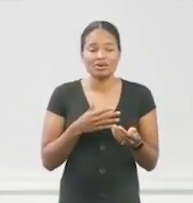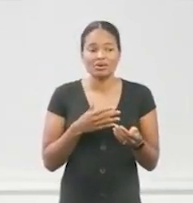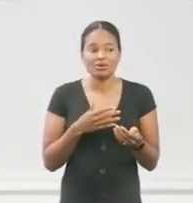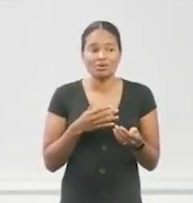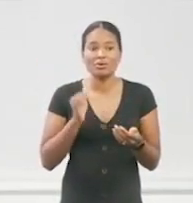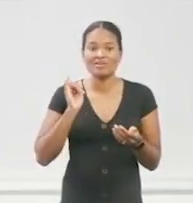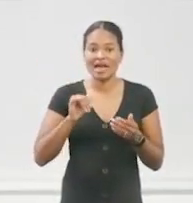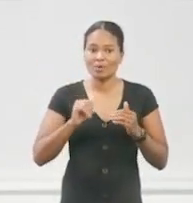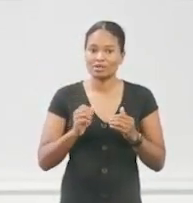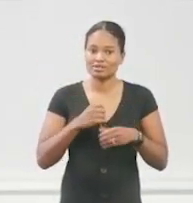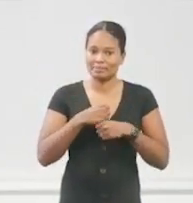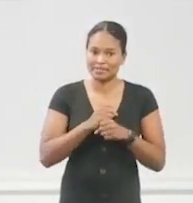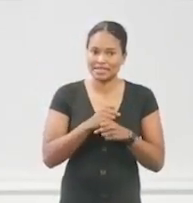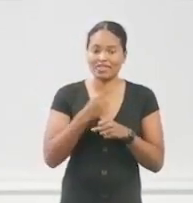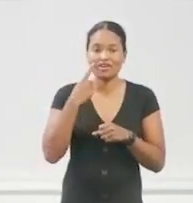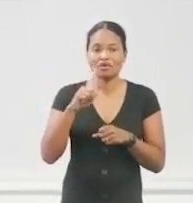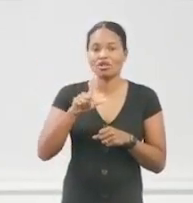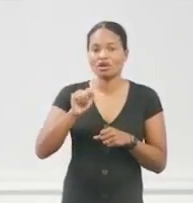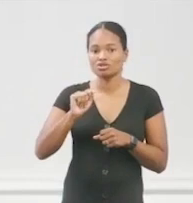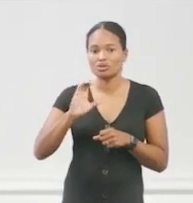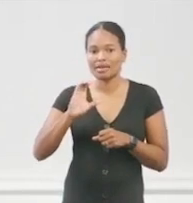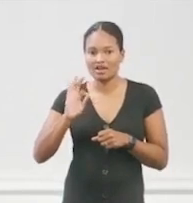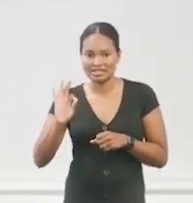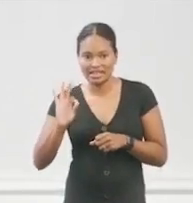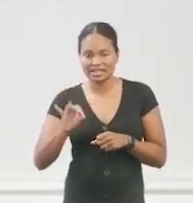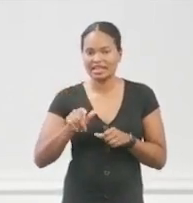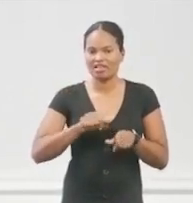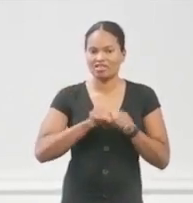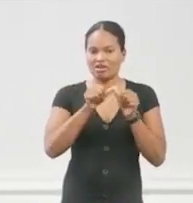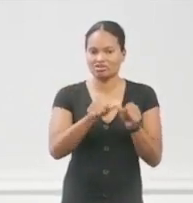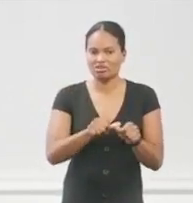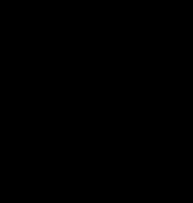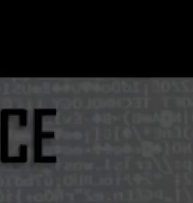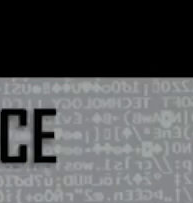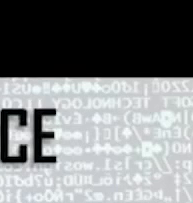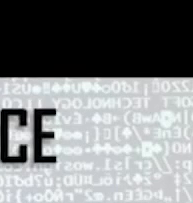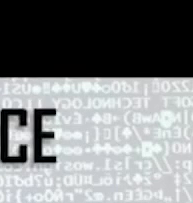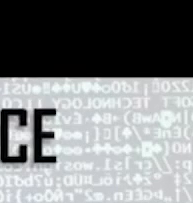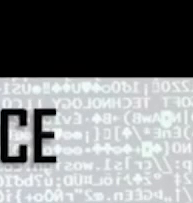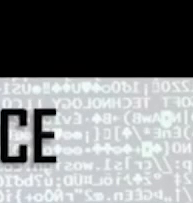put together for long-term care facilities, I think you're going to find some excellent information in here.